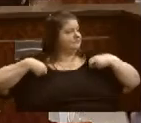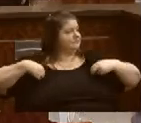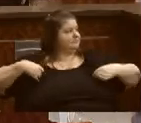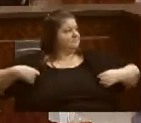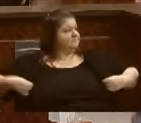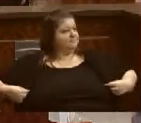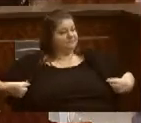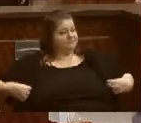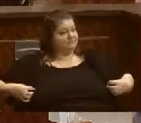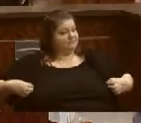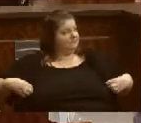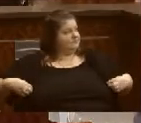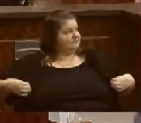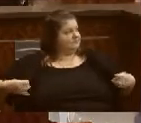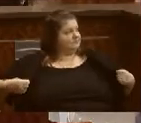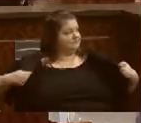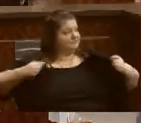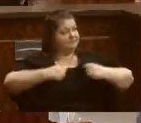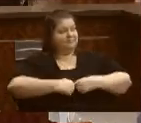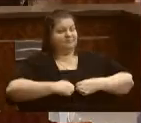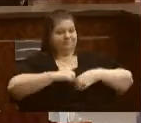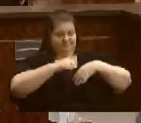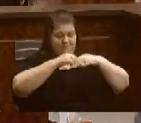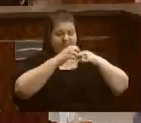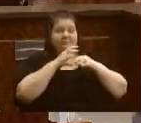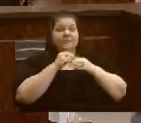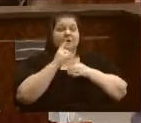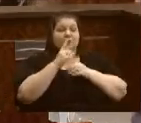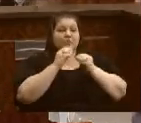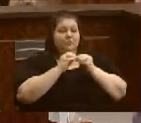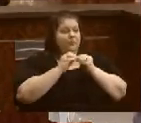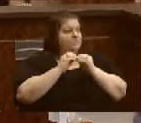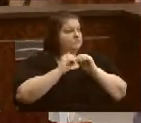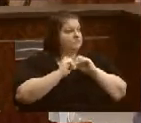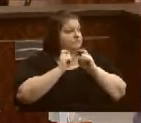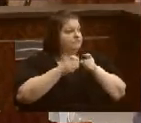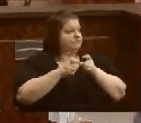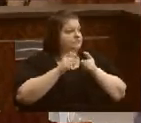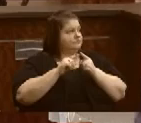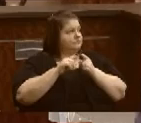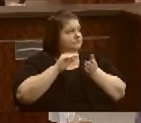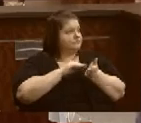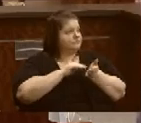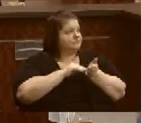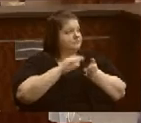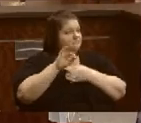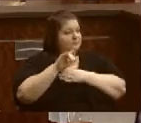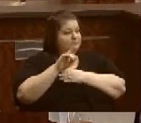Say a few words. I got one more question to Dr. Perez.